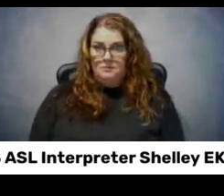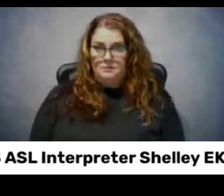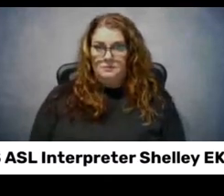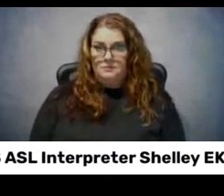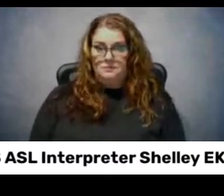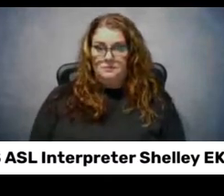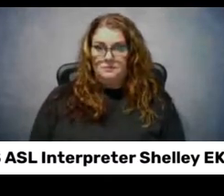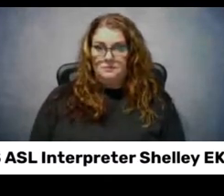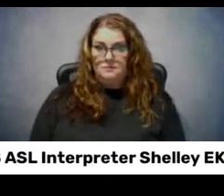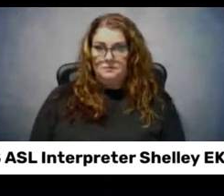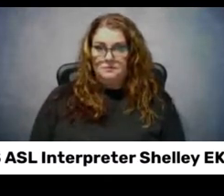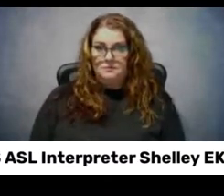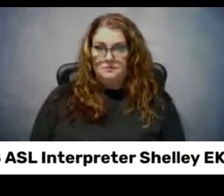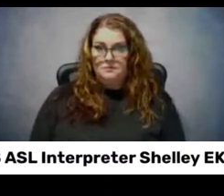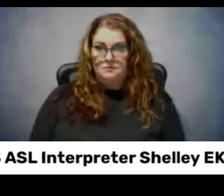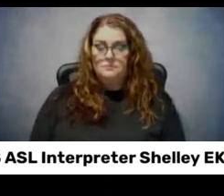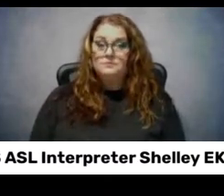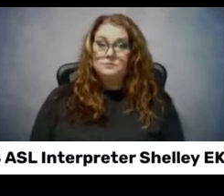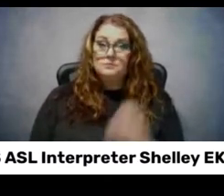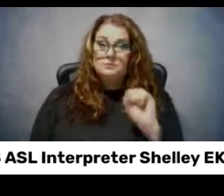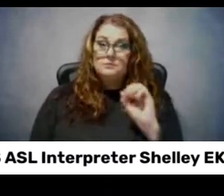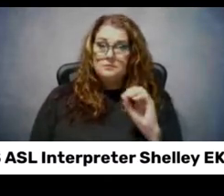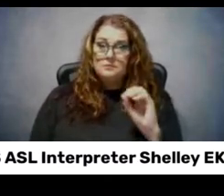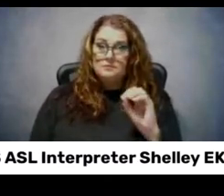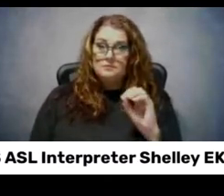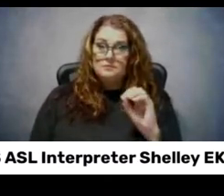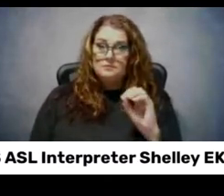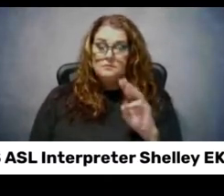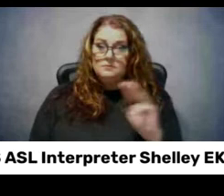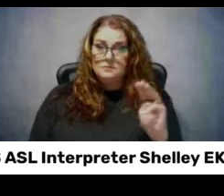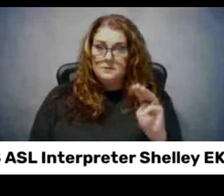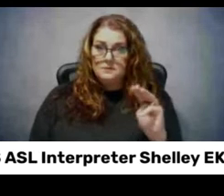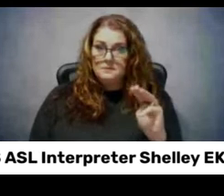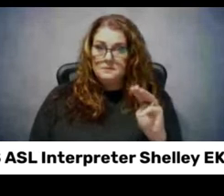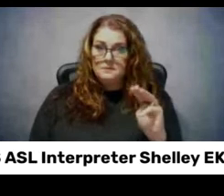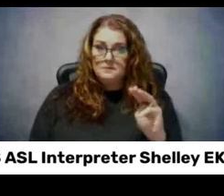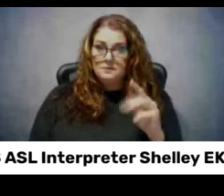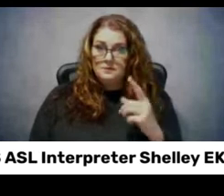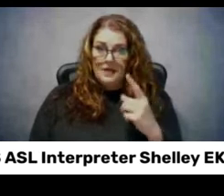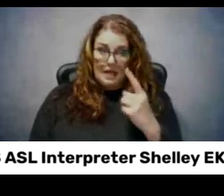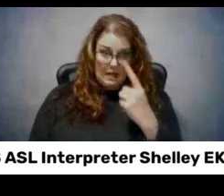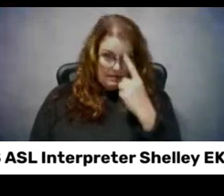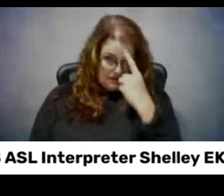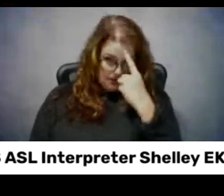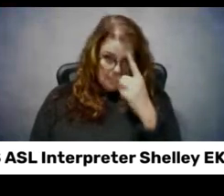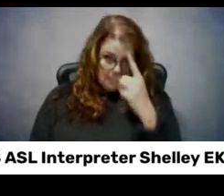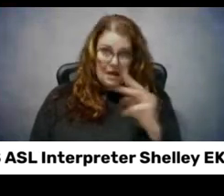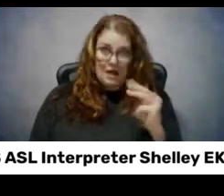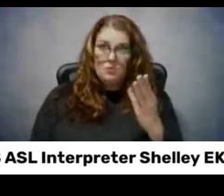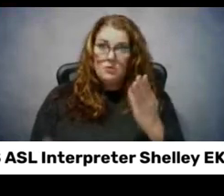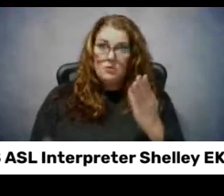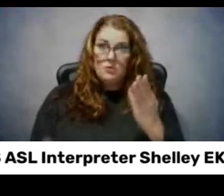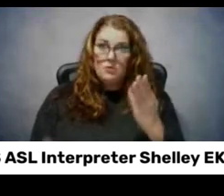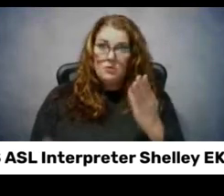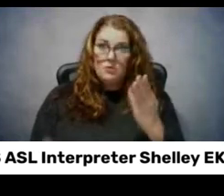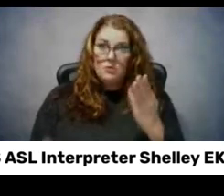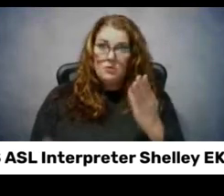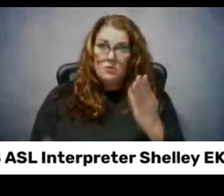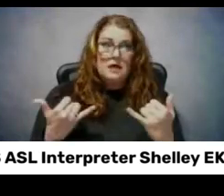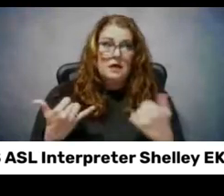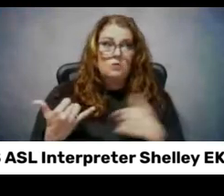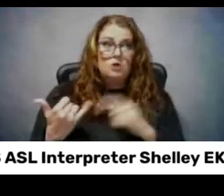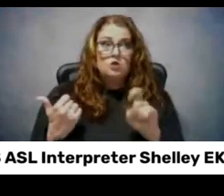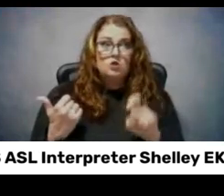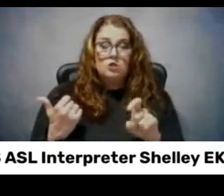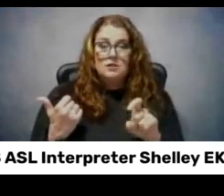Okay, so I think probably at this time we should